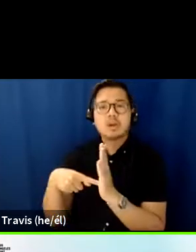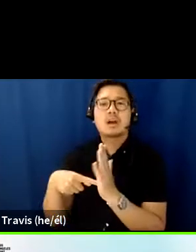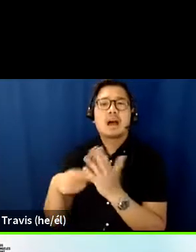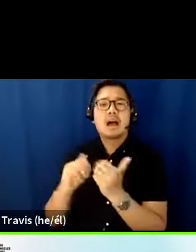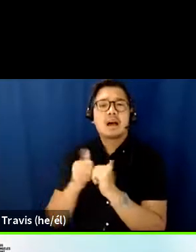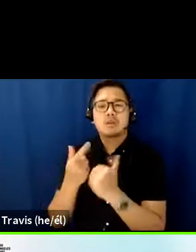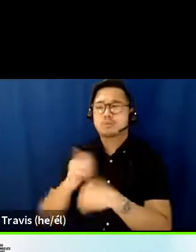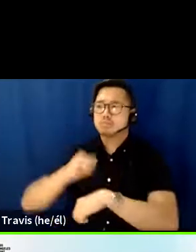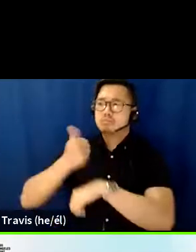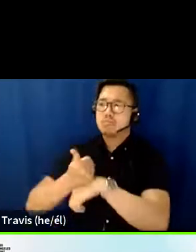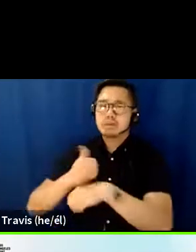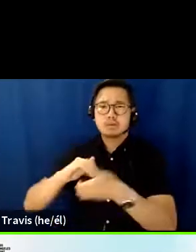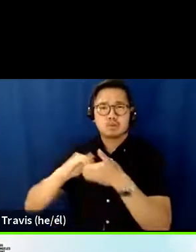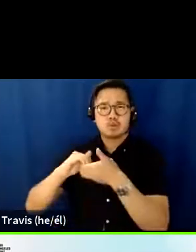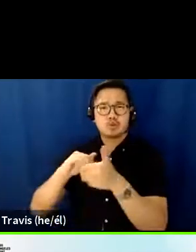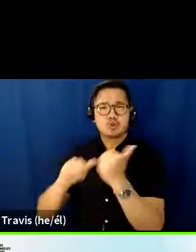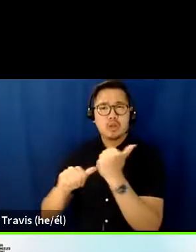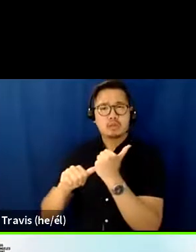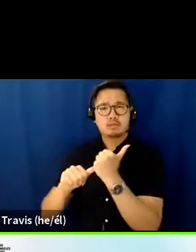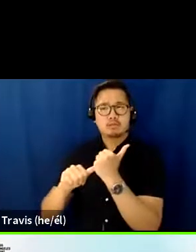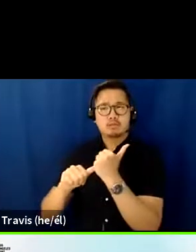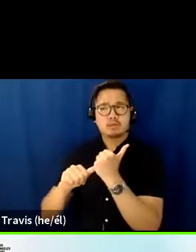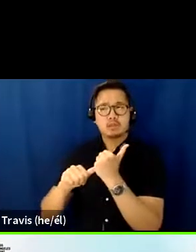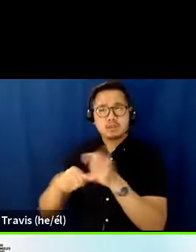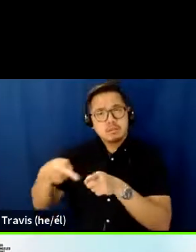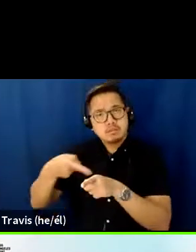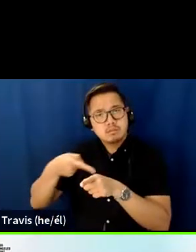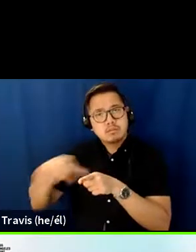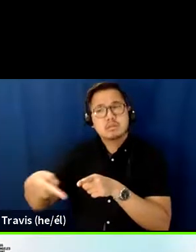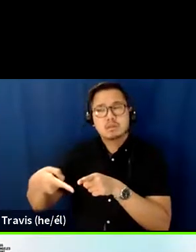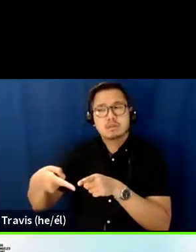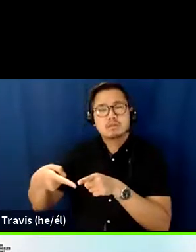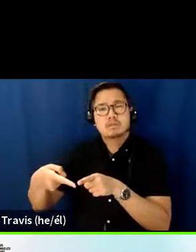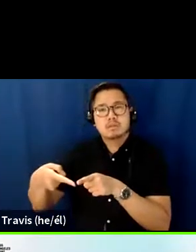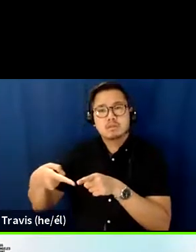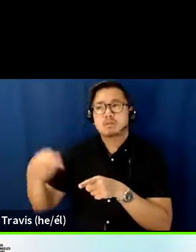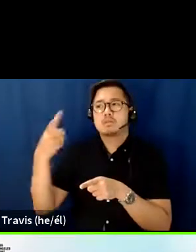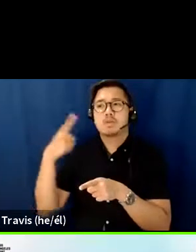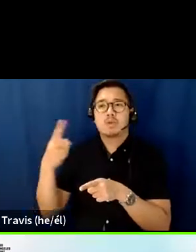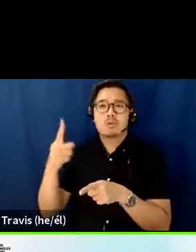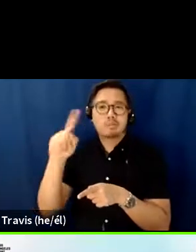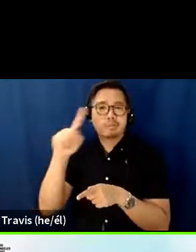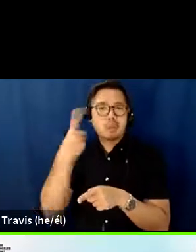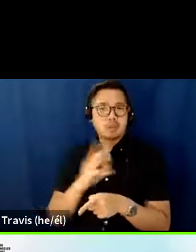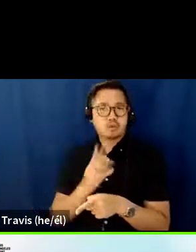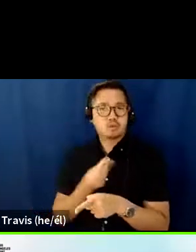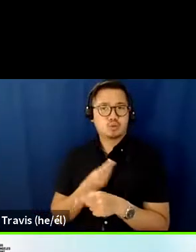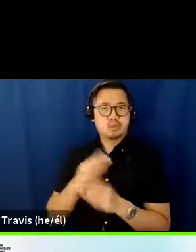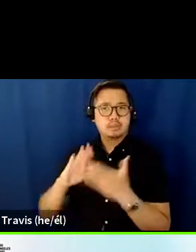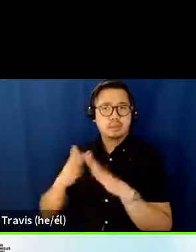aid specifically to the Black trans community?